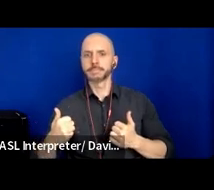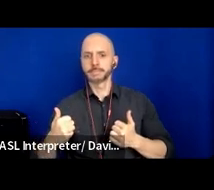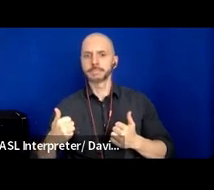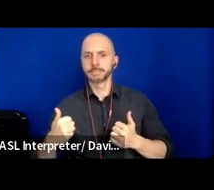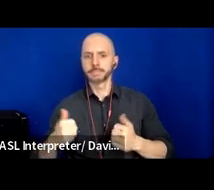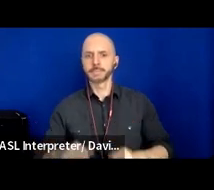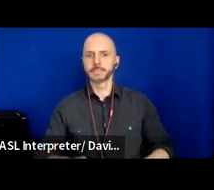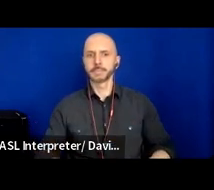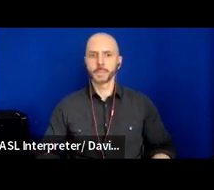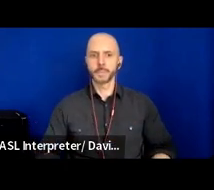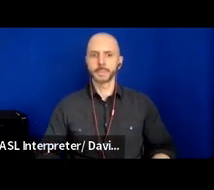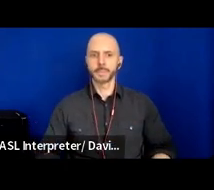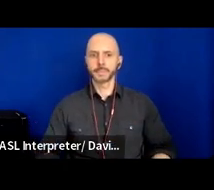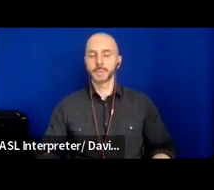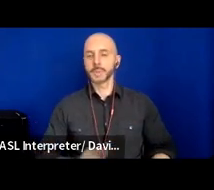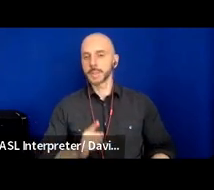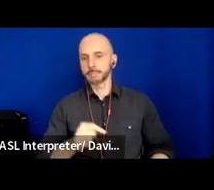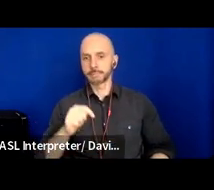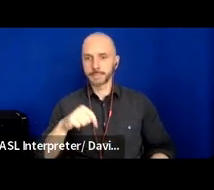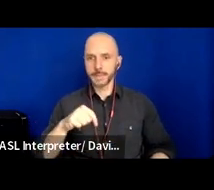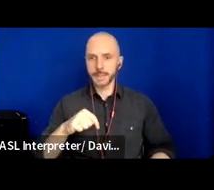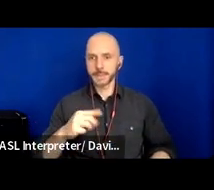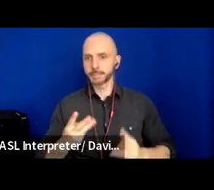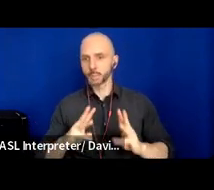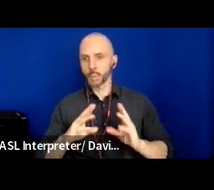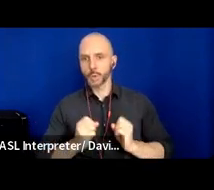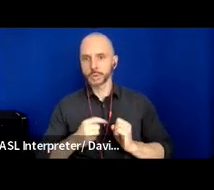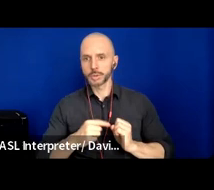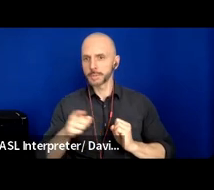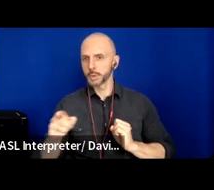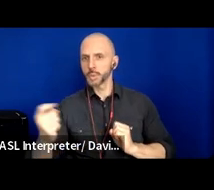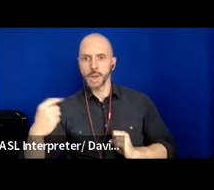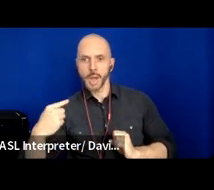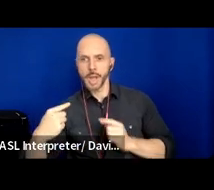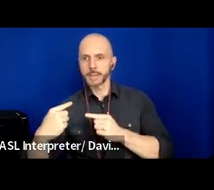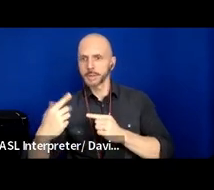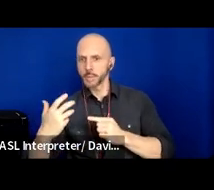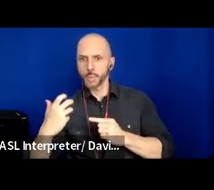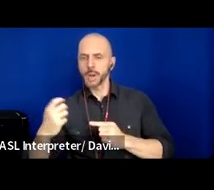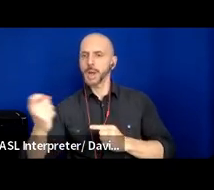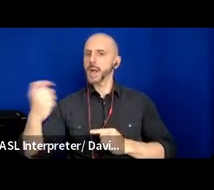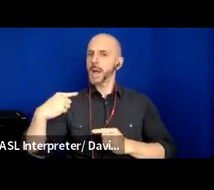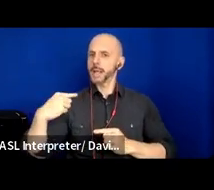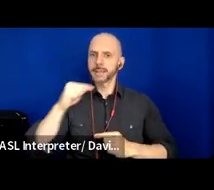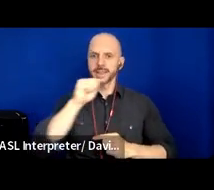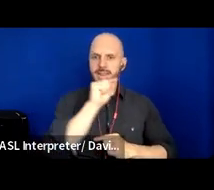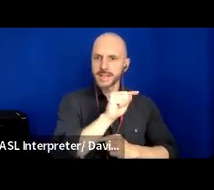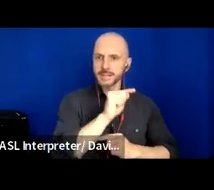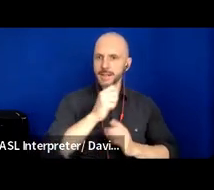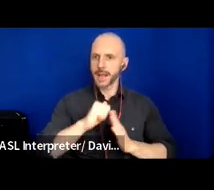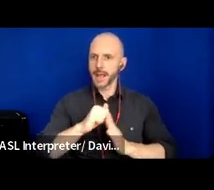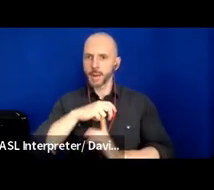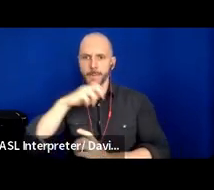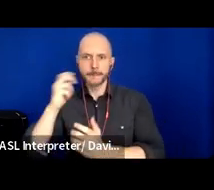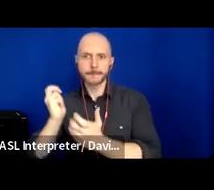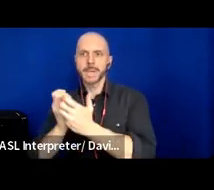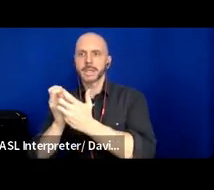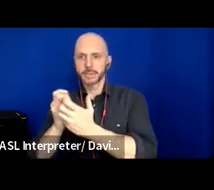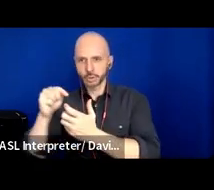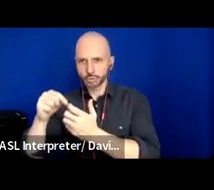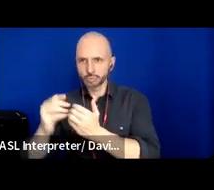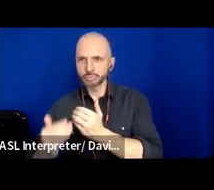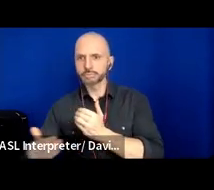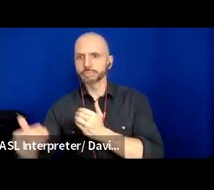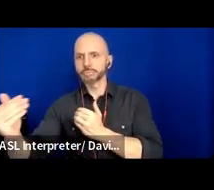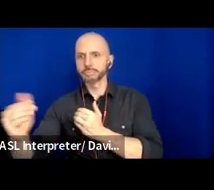in something going, wait, I want to understand more clearly how this fits with what we're trying to do and how this moves it forward. And then hopefully you're hearing